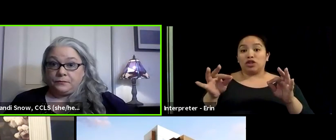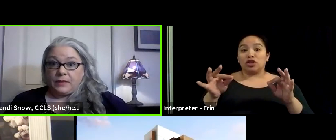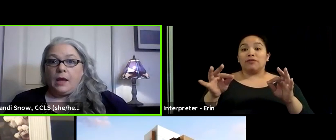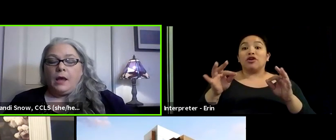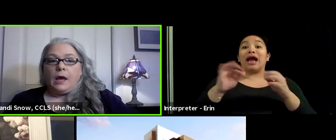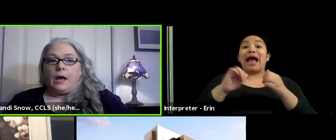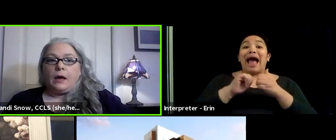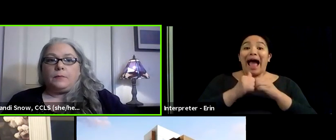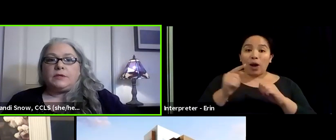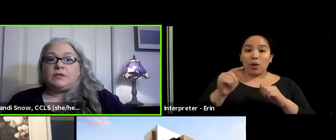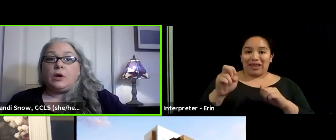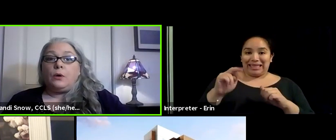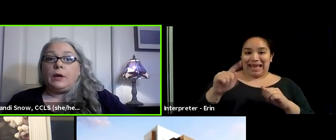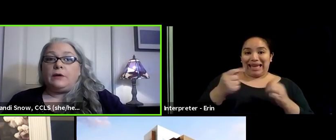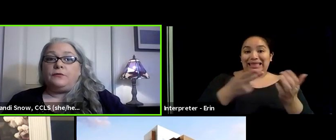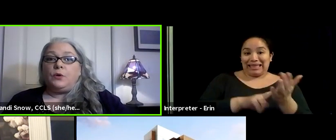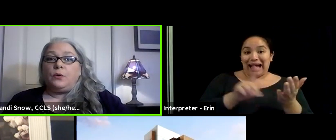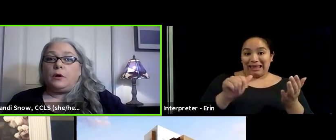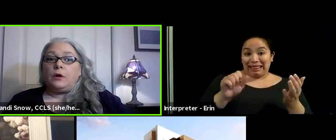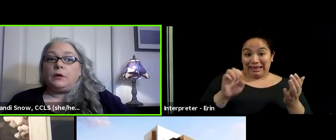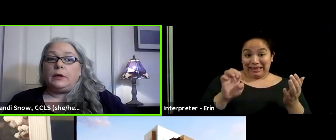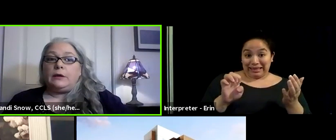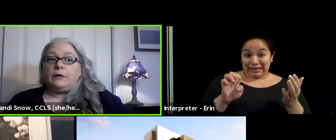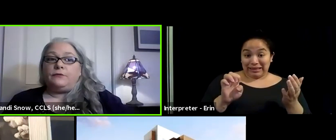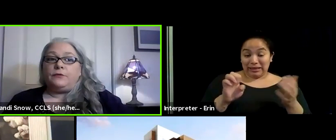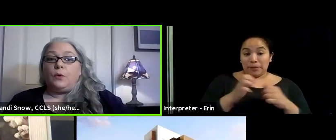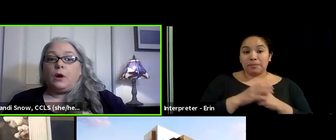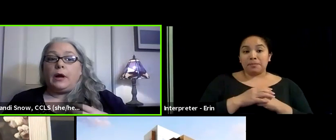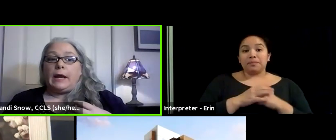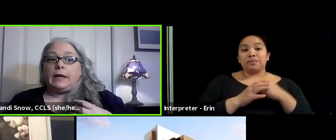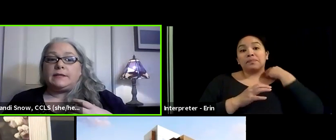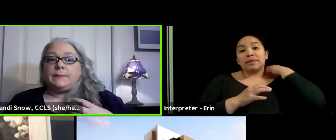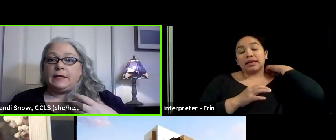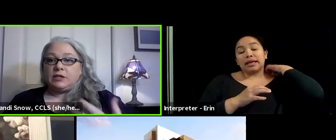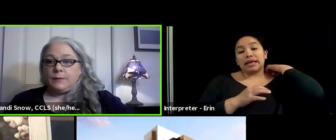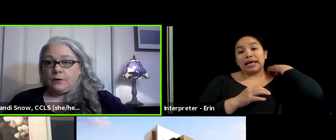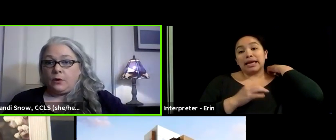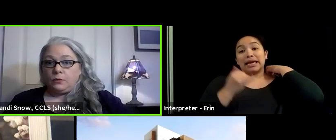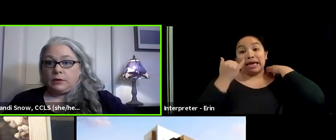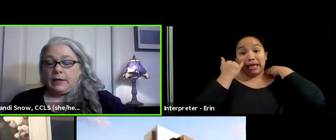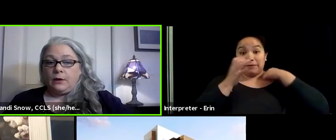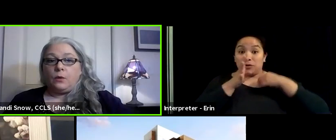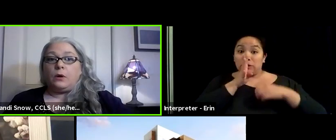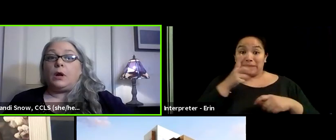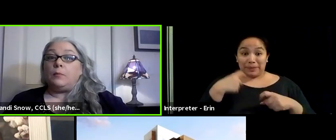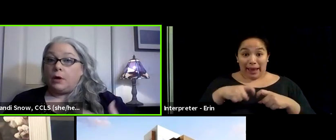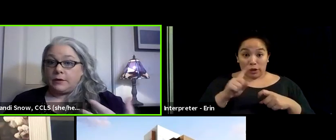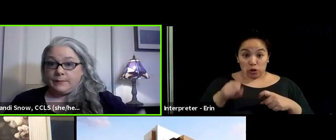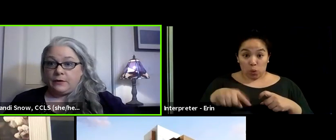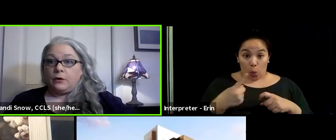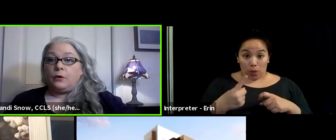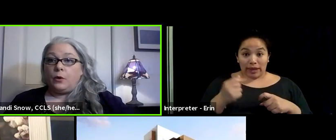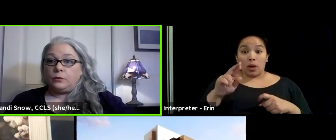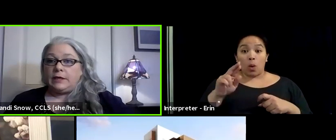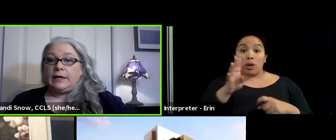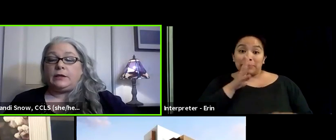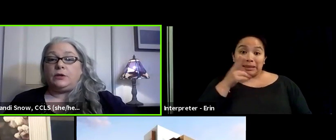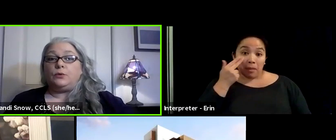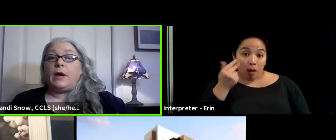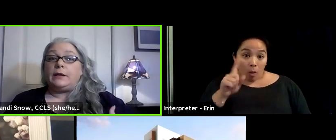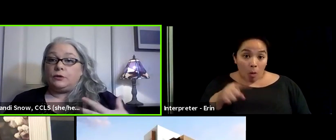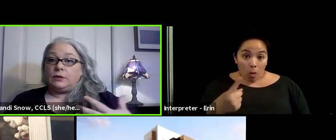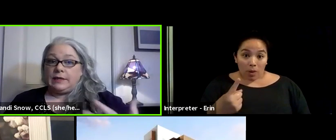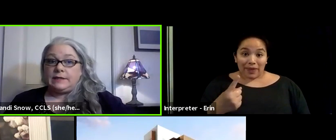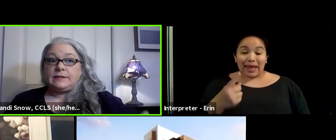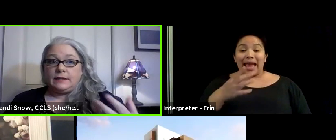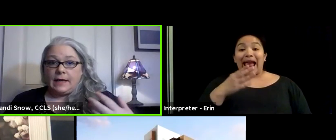lease. So if you are a Spanish speaker only or a Hmong speaker only, and